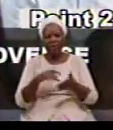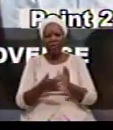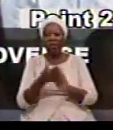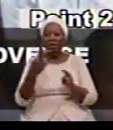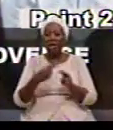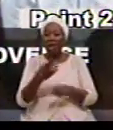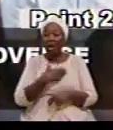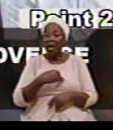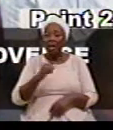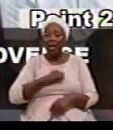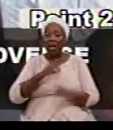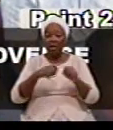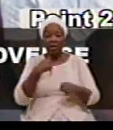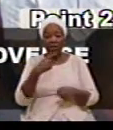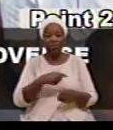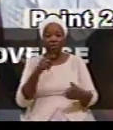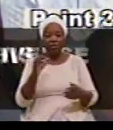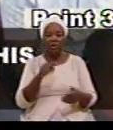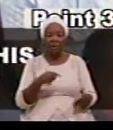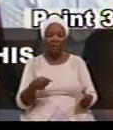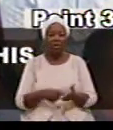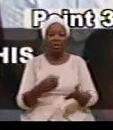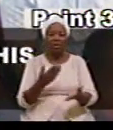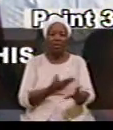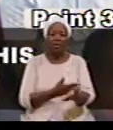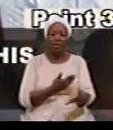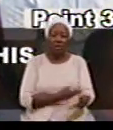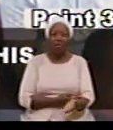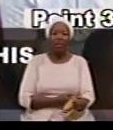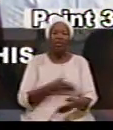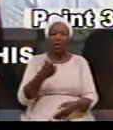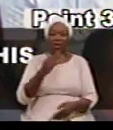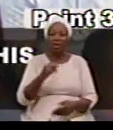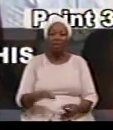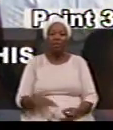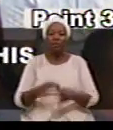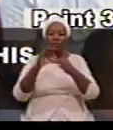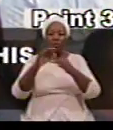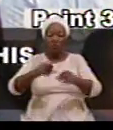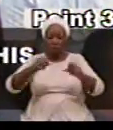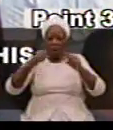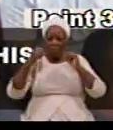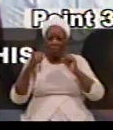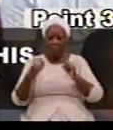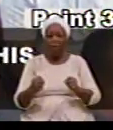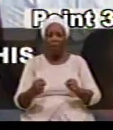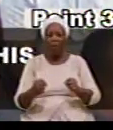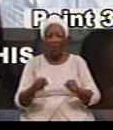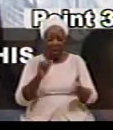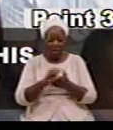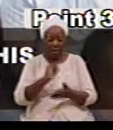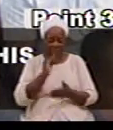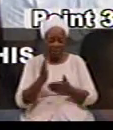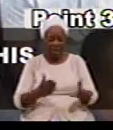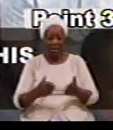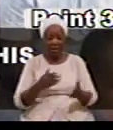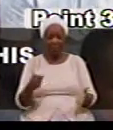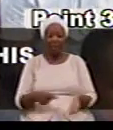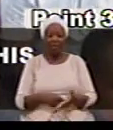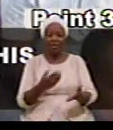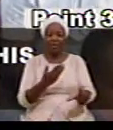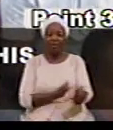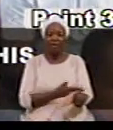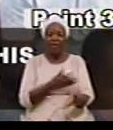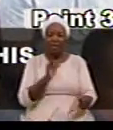tell you this morning, there's a spiritual supernatural bulldozer caterpillar that